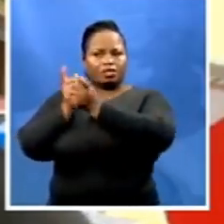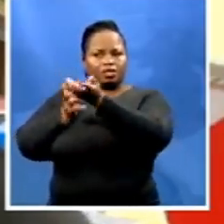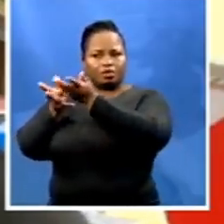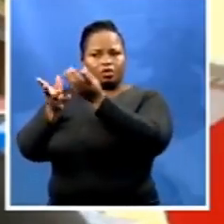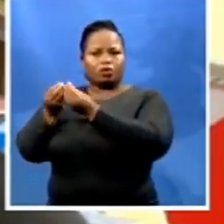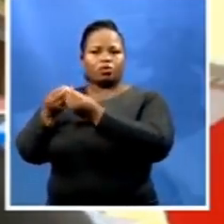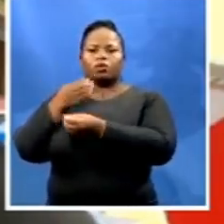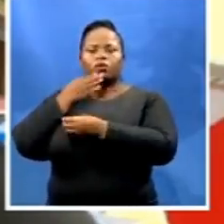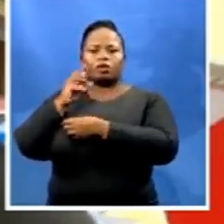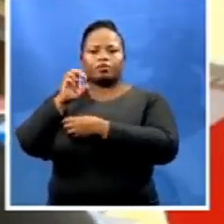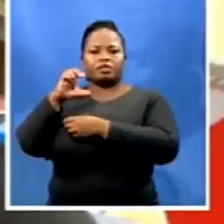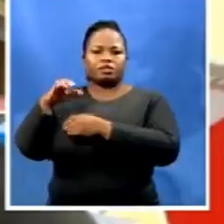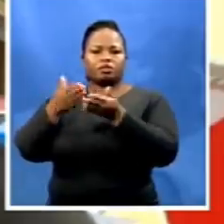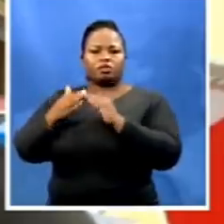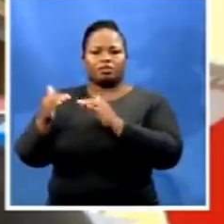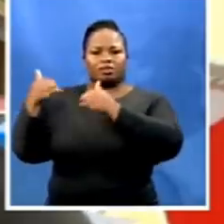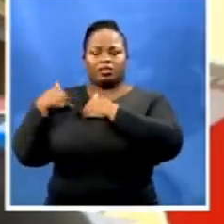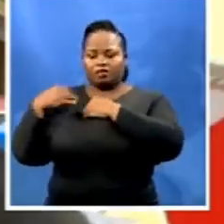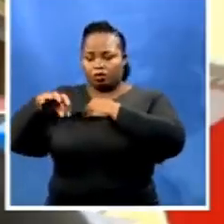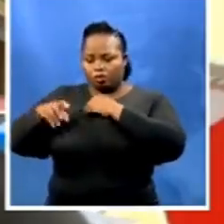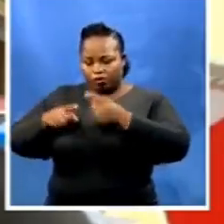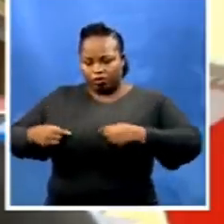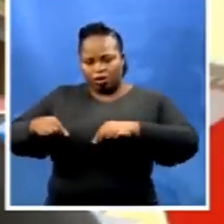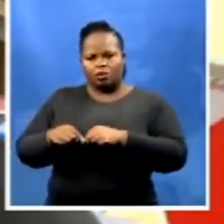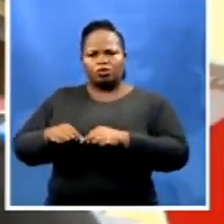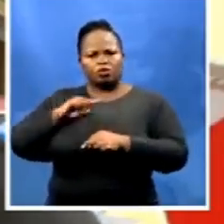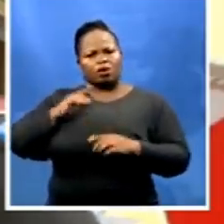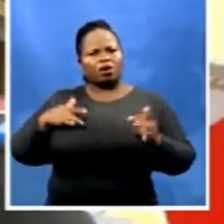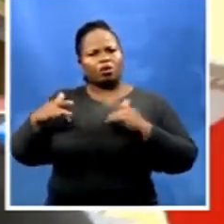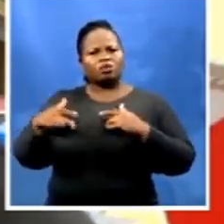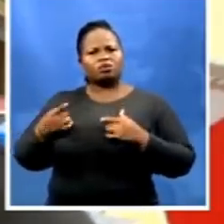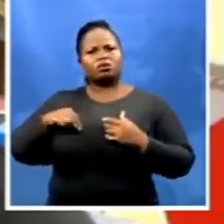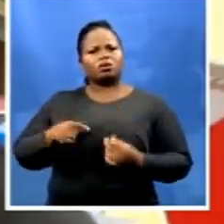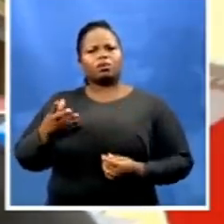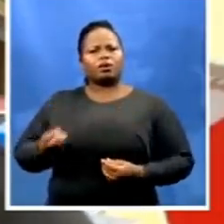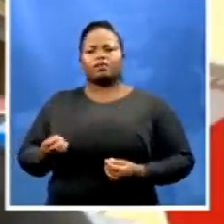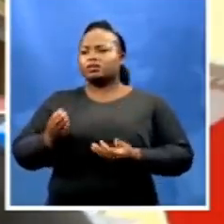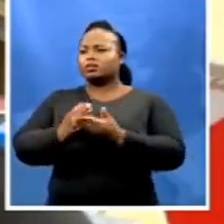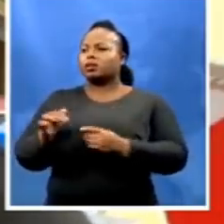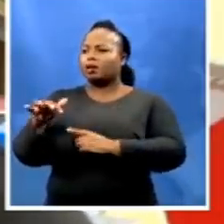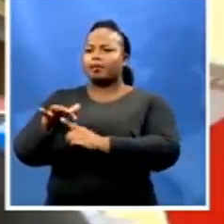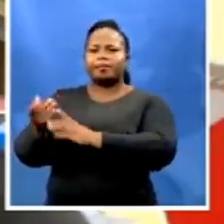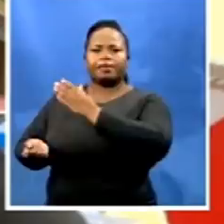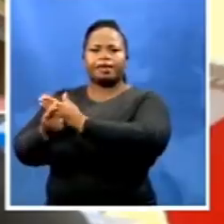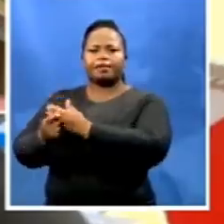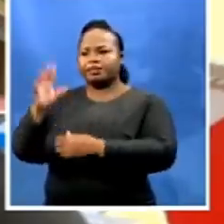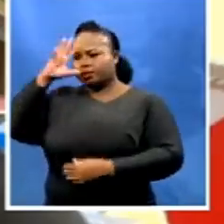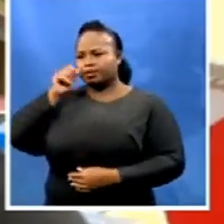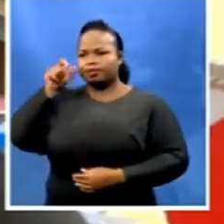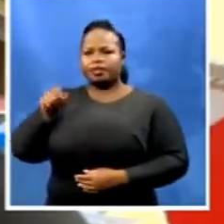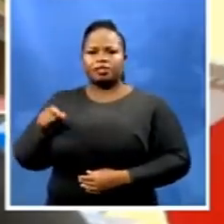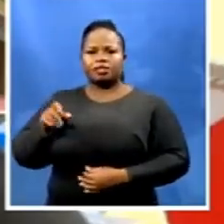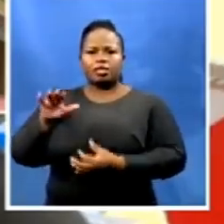our concern that there are instances or cases where suspects have been apprehended and found in possession